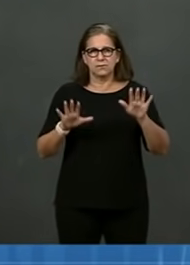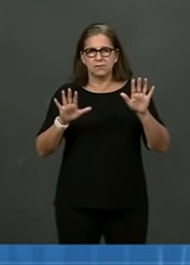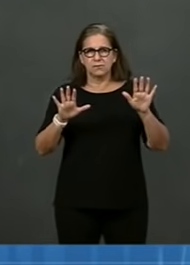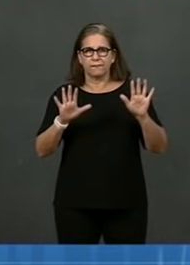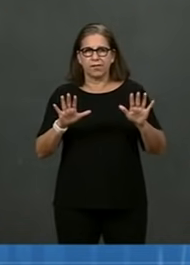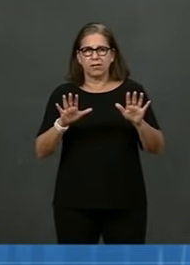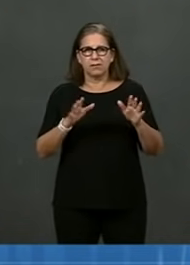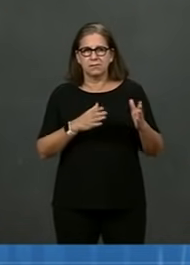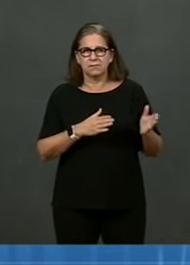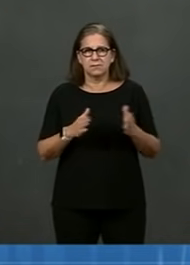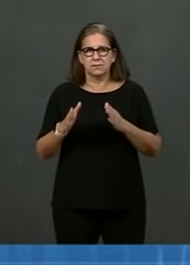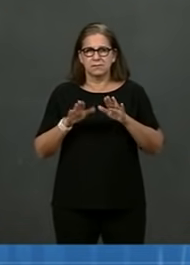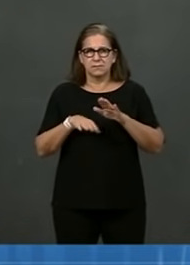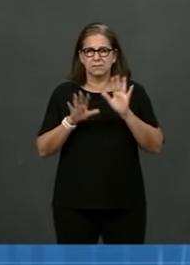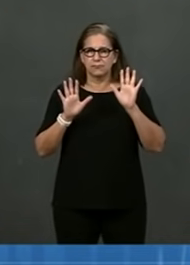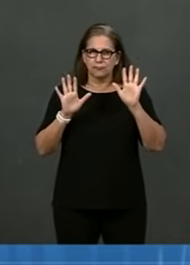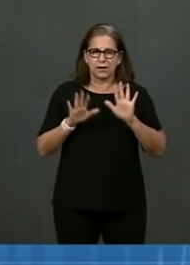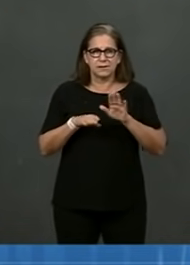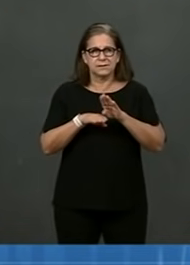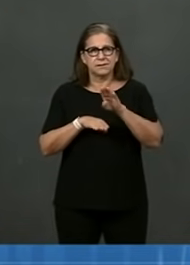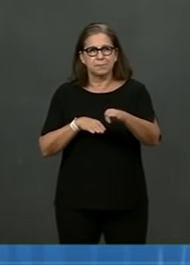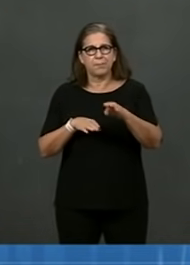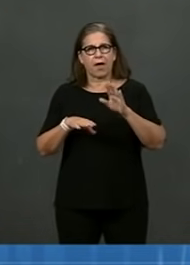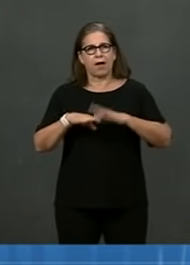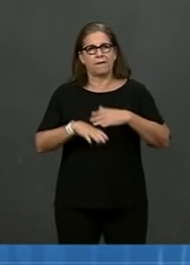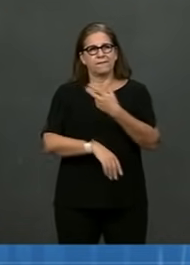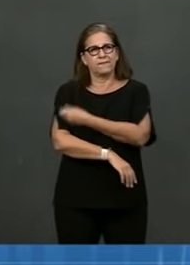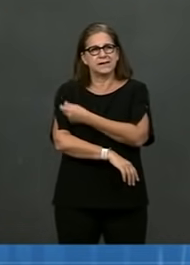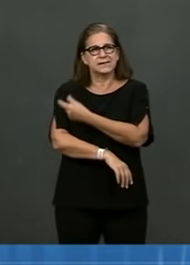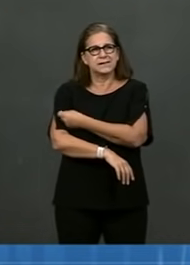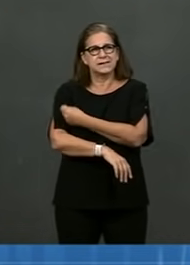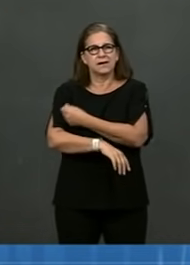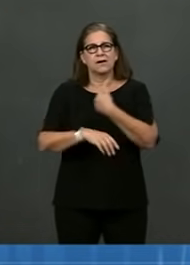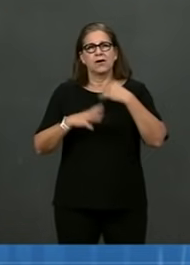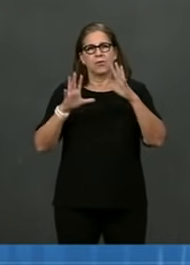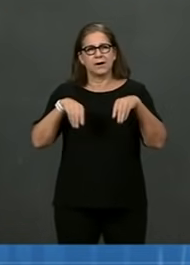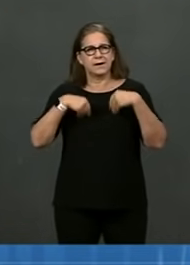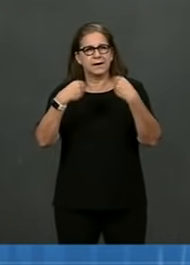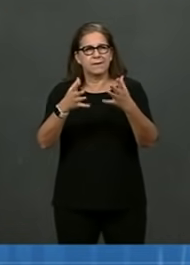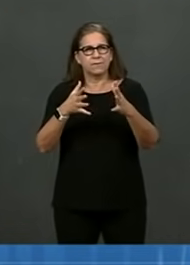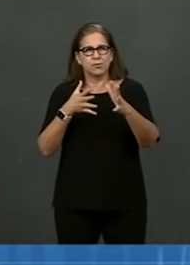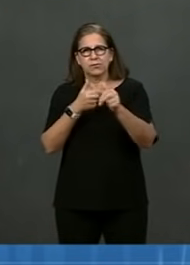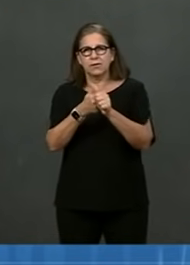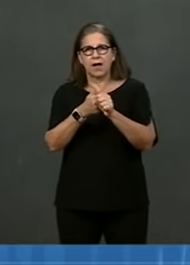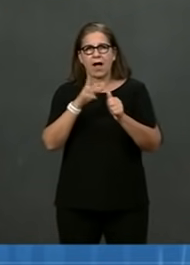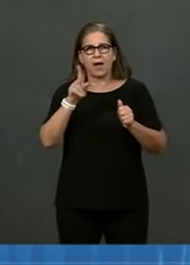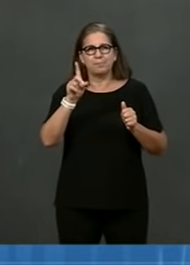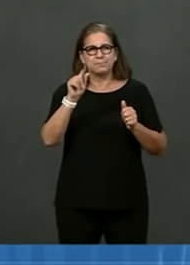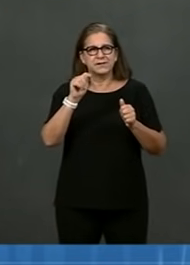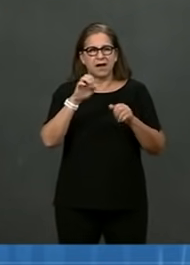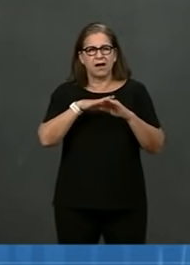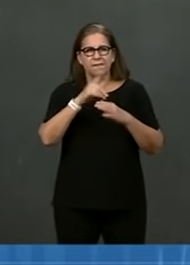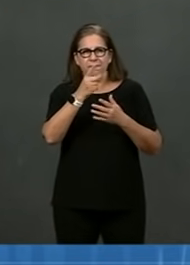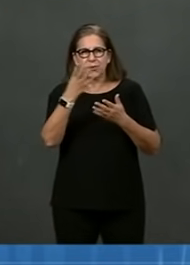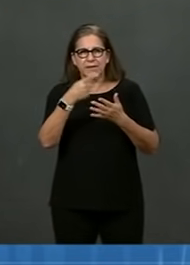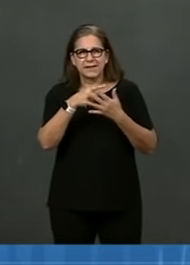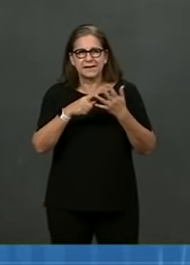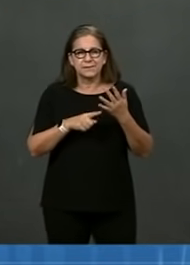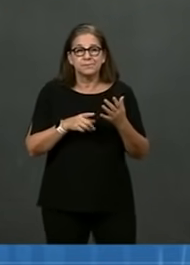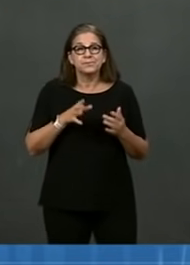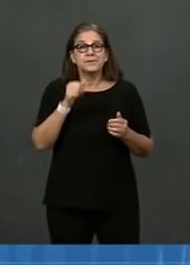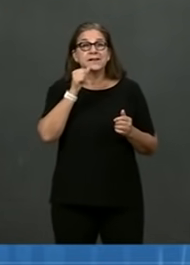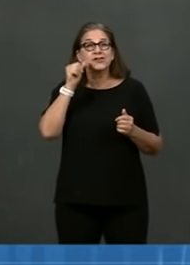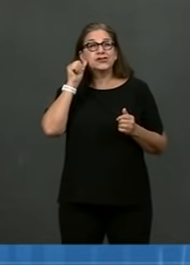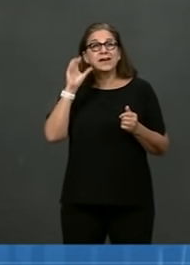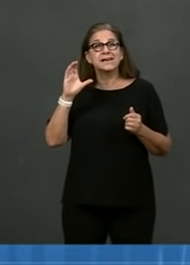to walk you through the important updates. Yesterday, CDC's Advisory Committee on Immunization Practices,